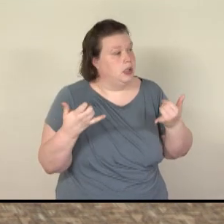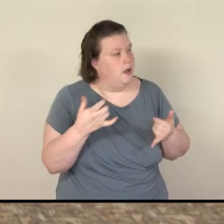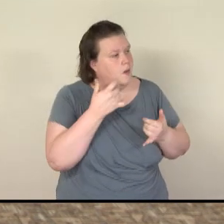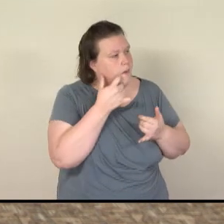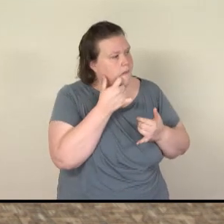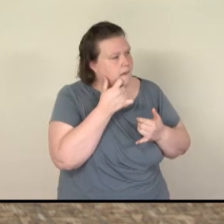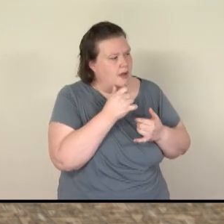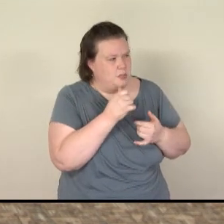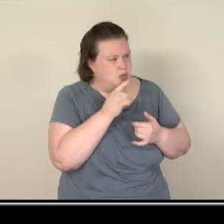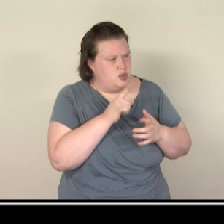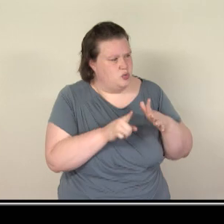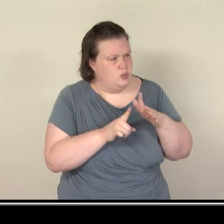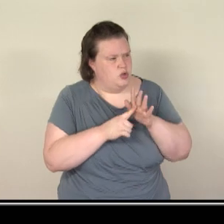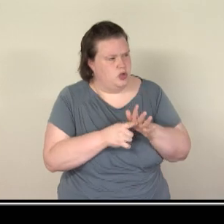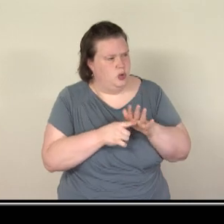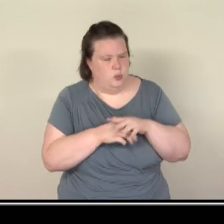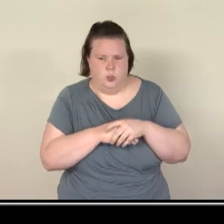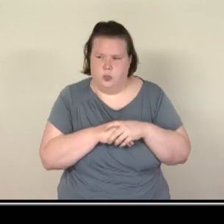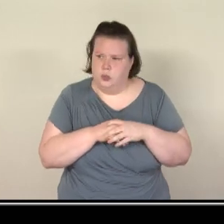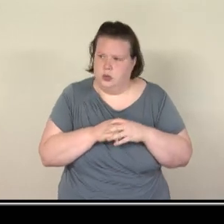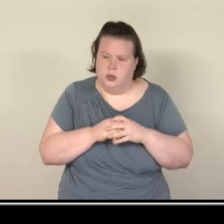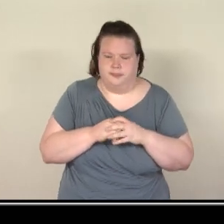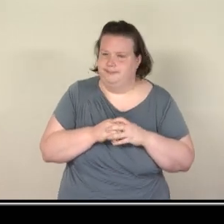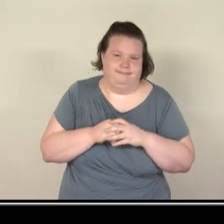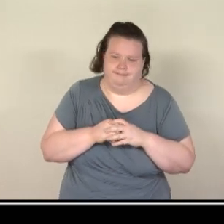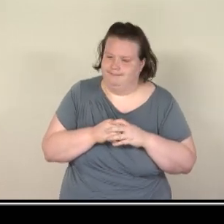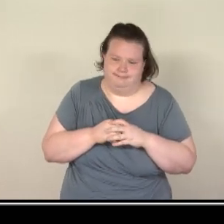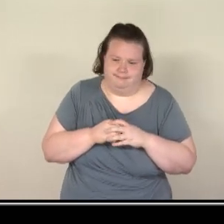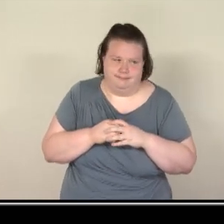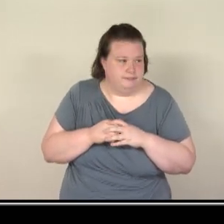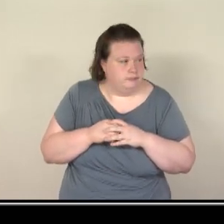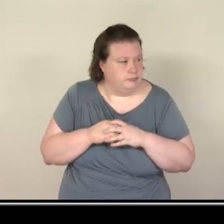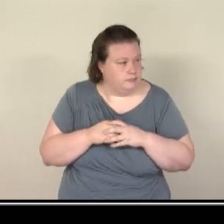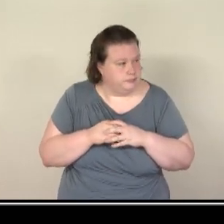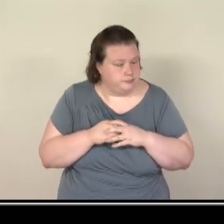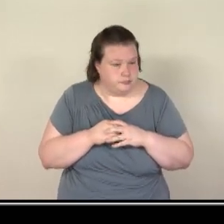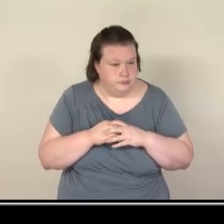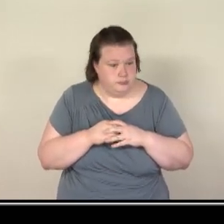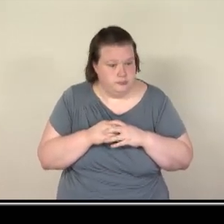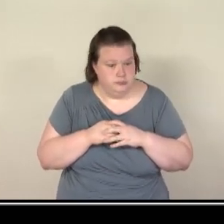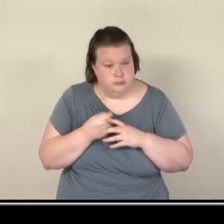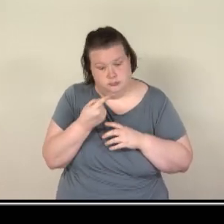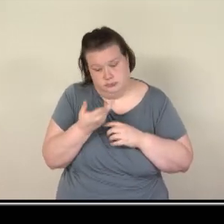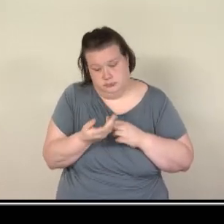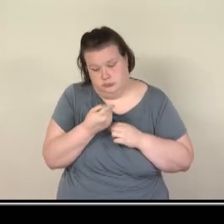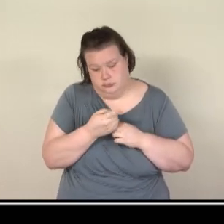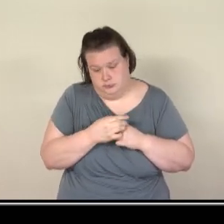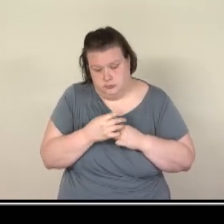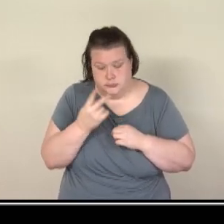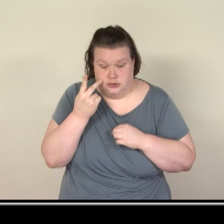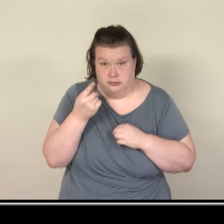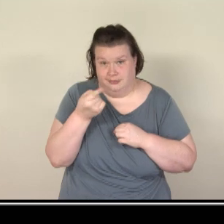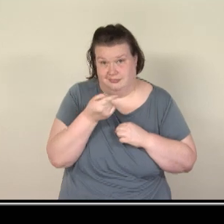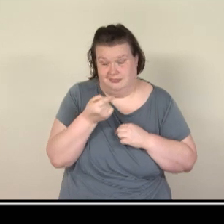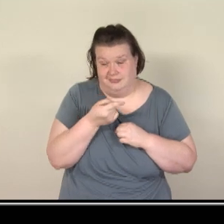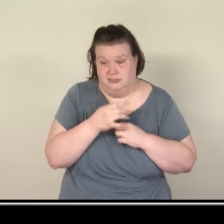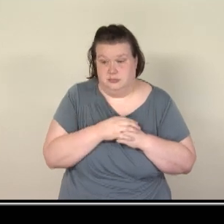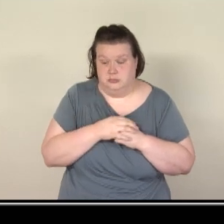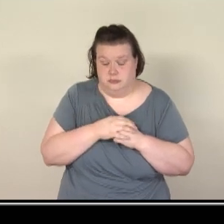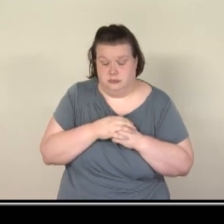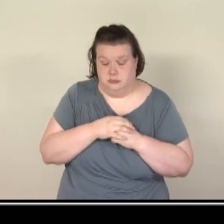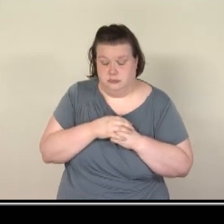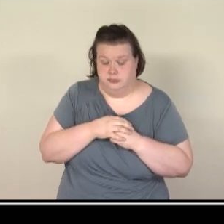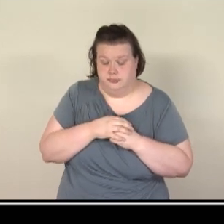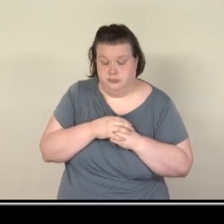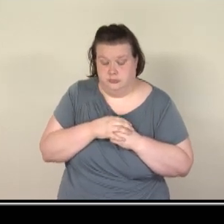not sure if this will show up on the V or not. It won't. Might show up on this though. So if you can see this here,